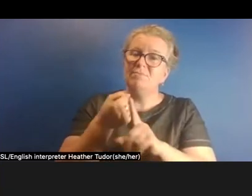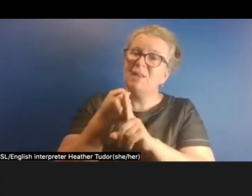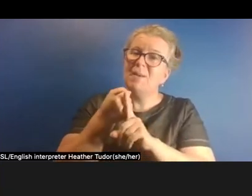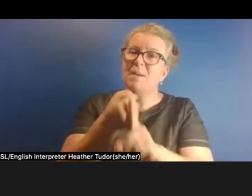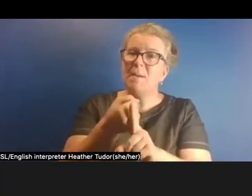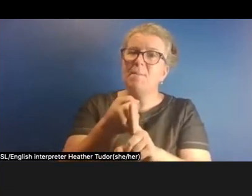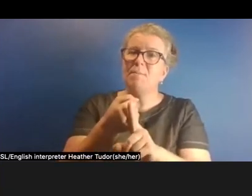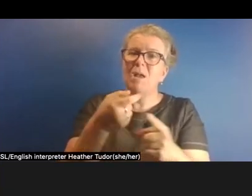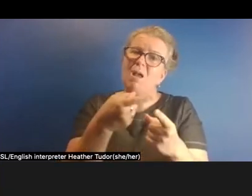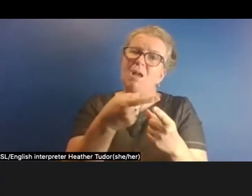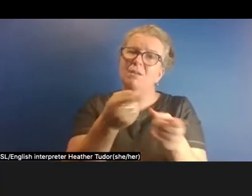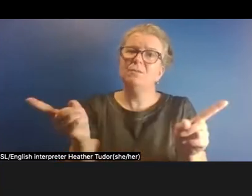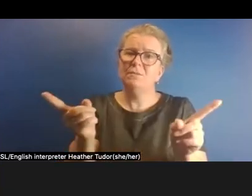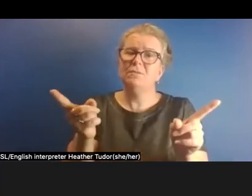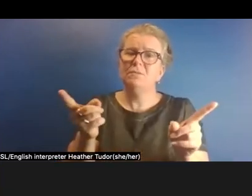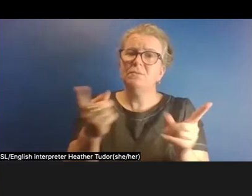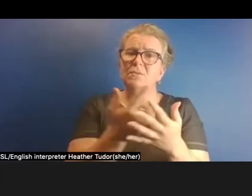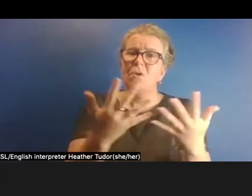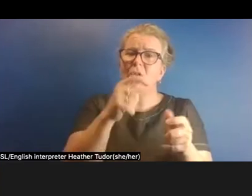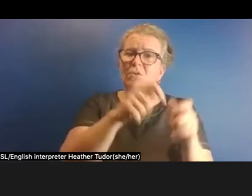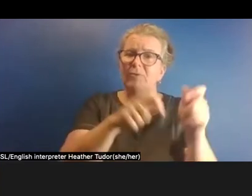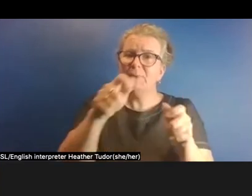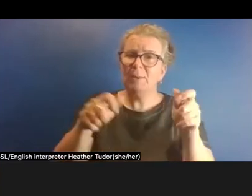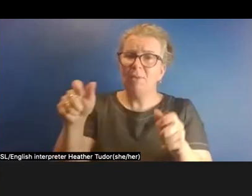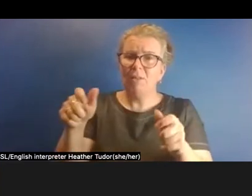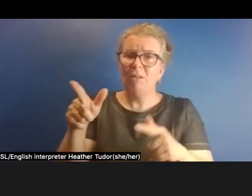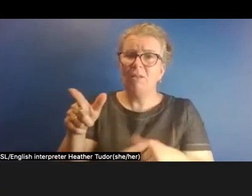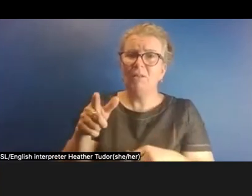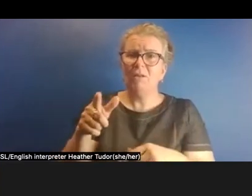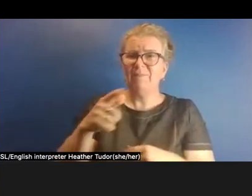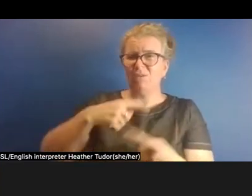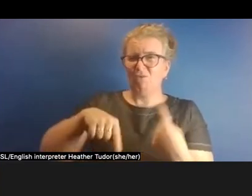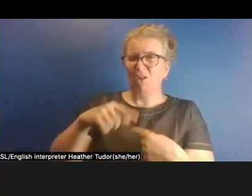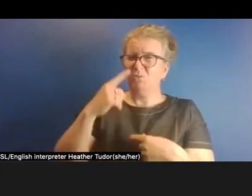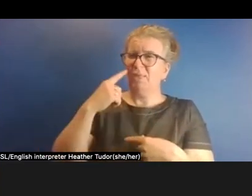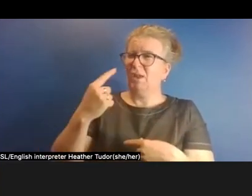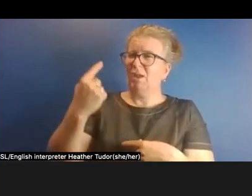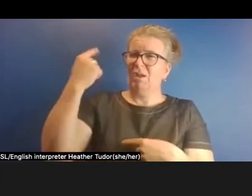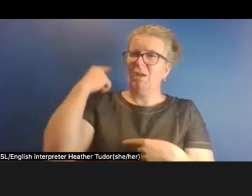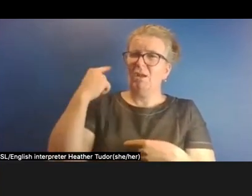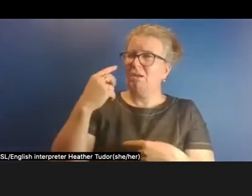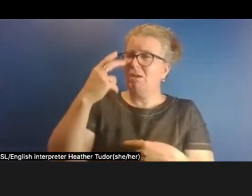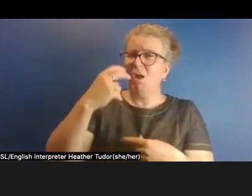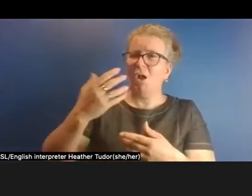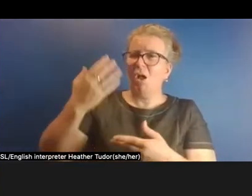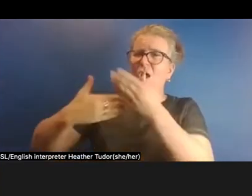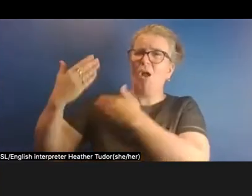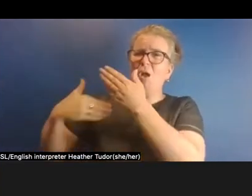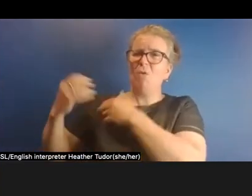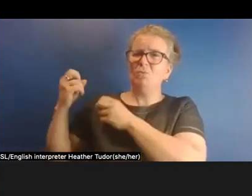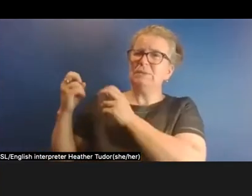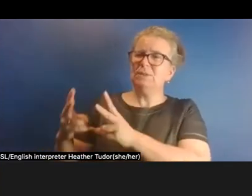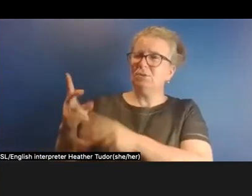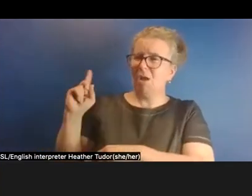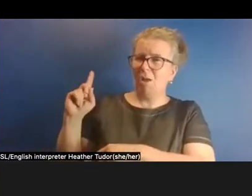seems as though it seems like it's such an old like system, but it still has such an impact